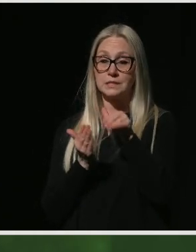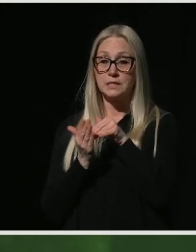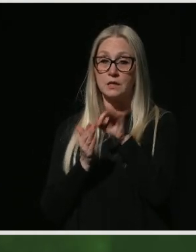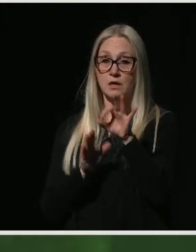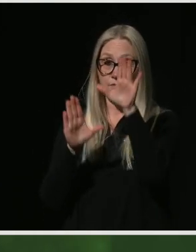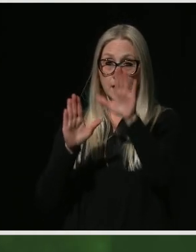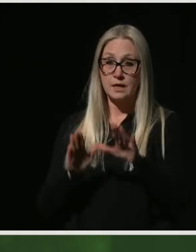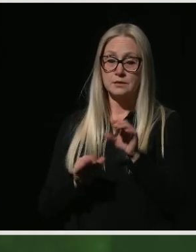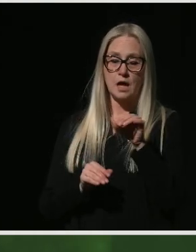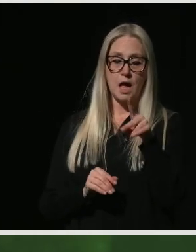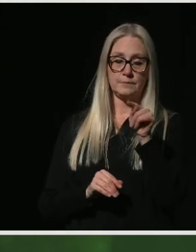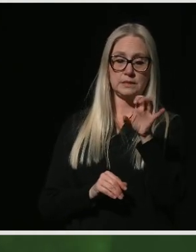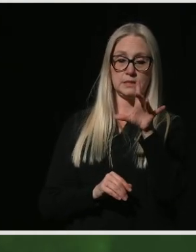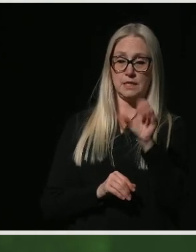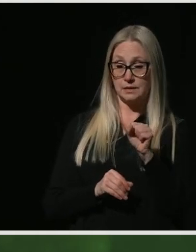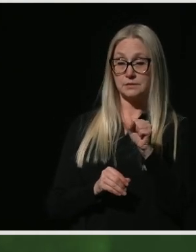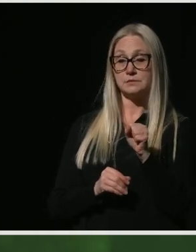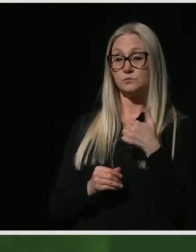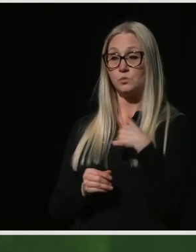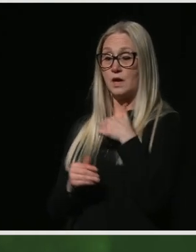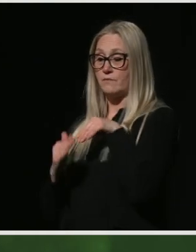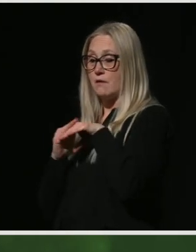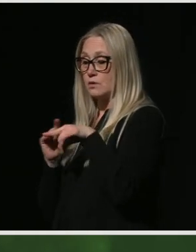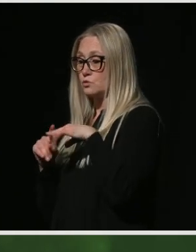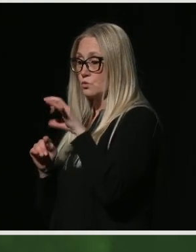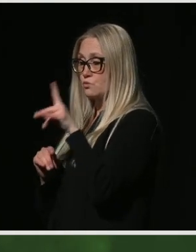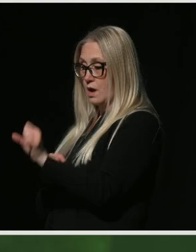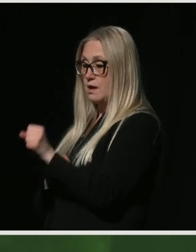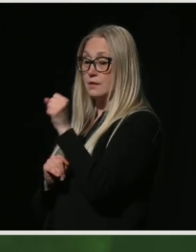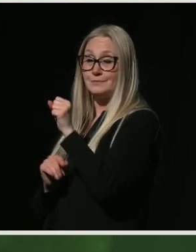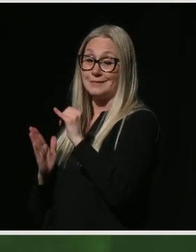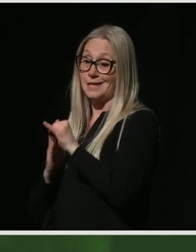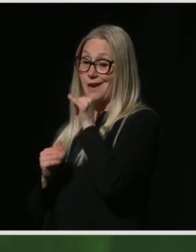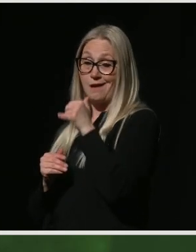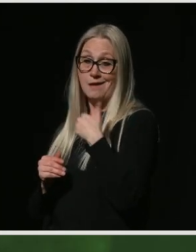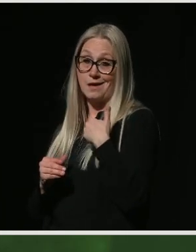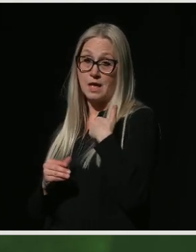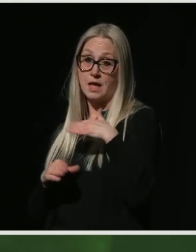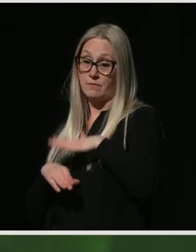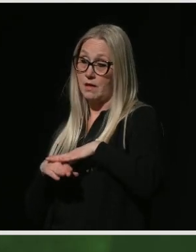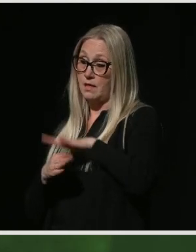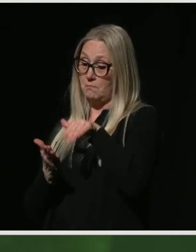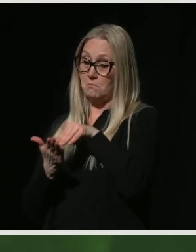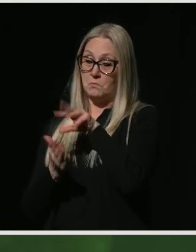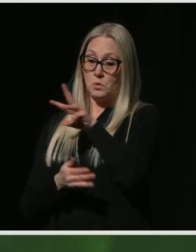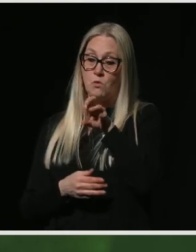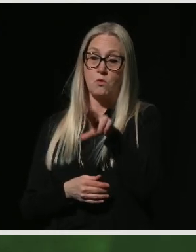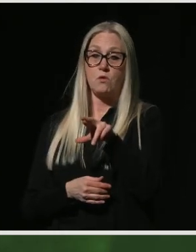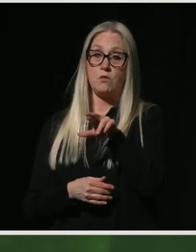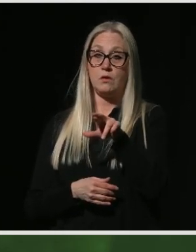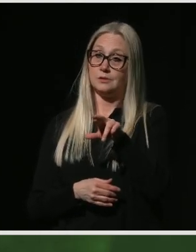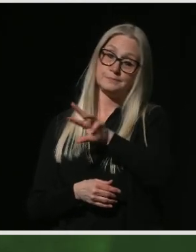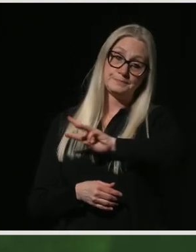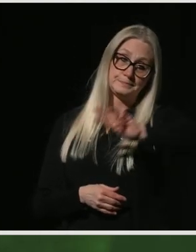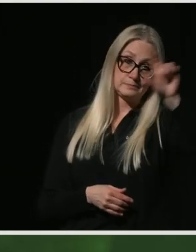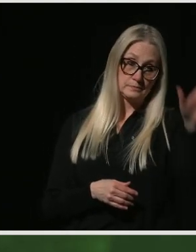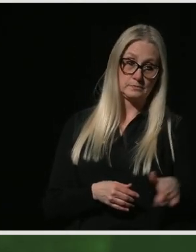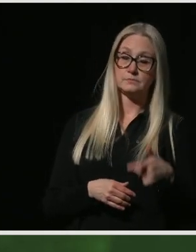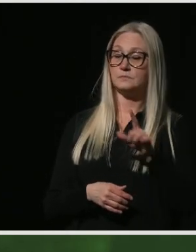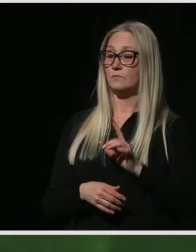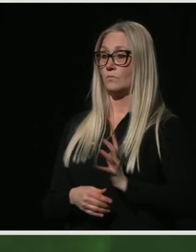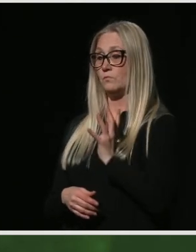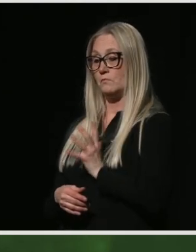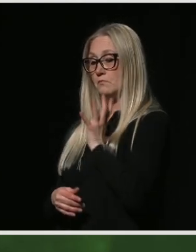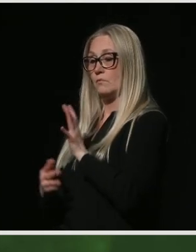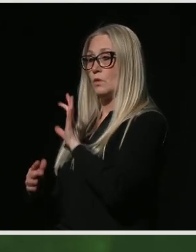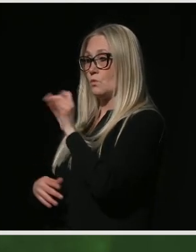region. We have access to crops that you wouldn't have if you were just in the Midwest or just on the coast, both broad acres and specialty